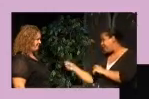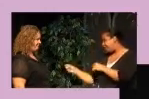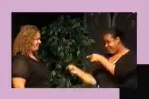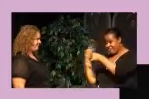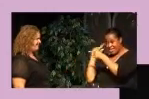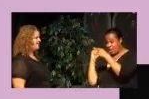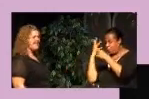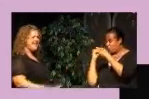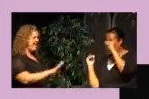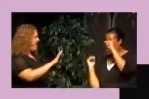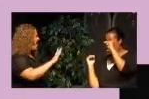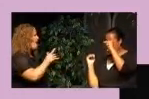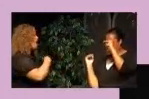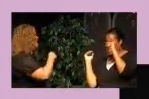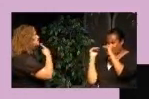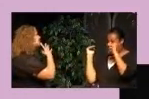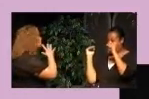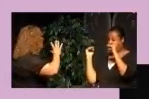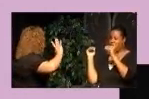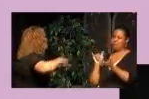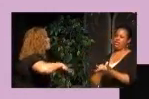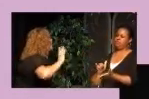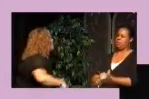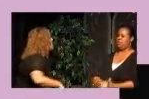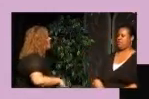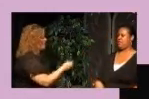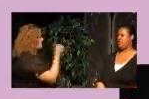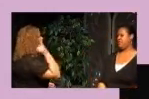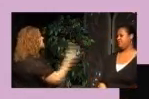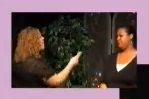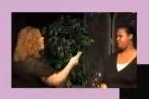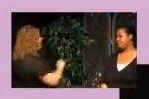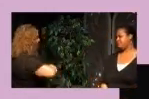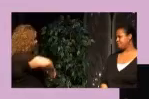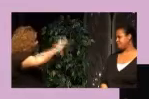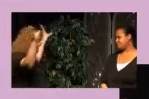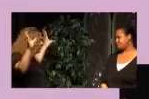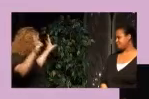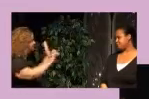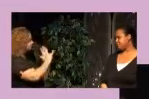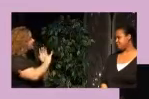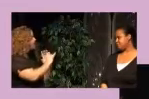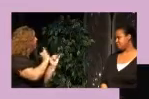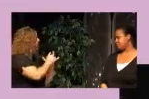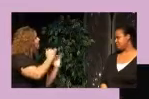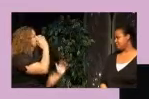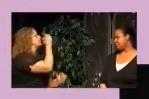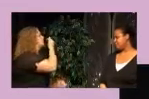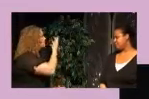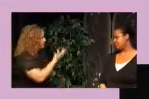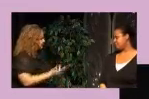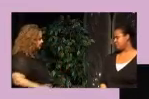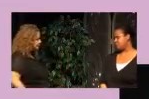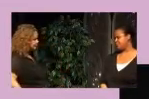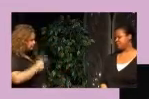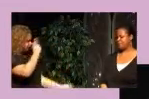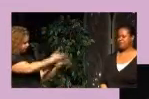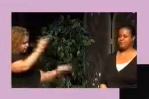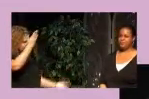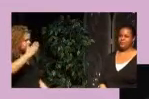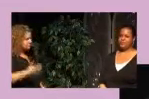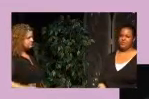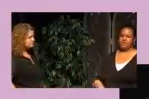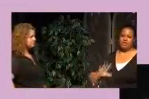beautiful as I am. I didn't say that. I said more beautiful as one can see in the mirror. Well,